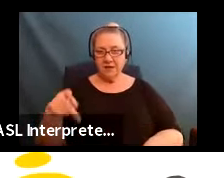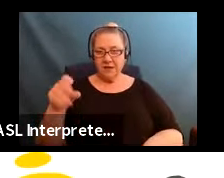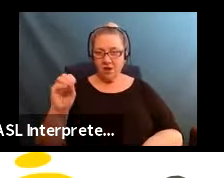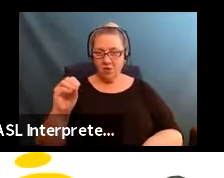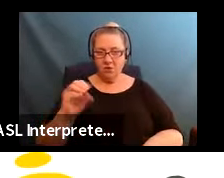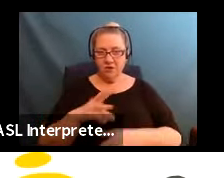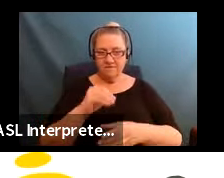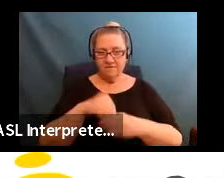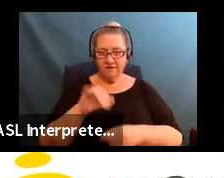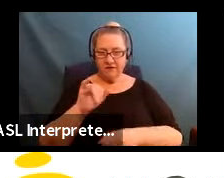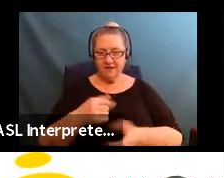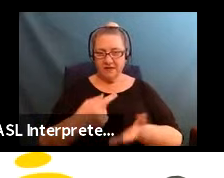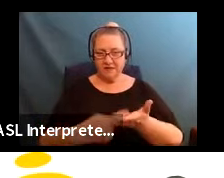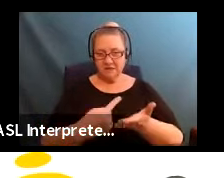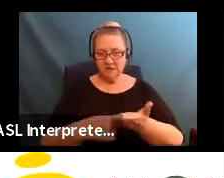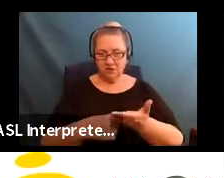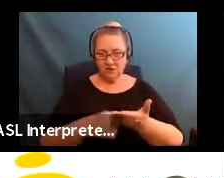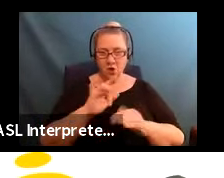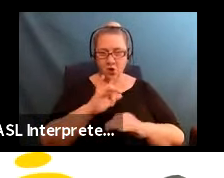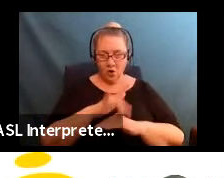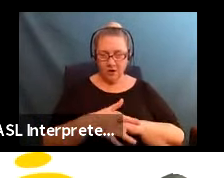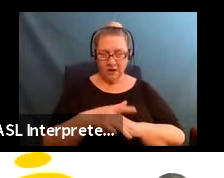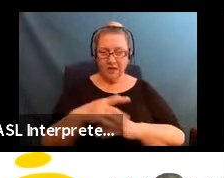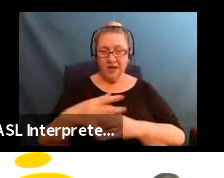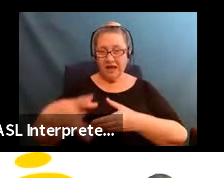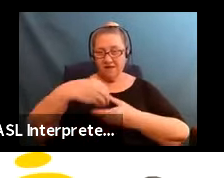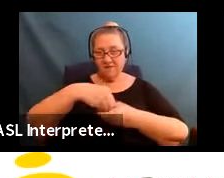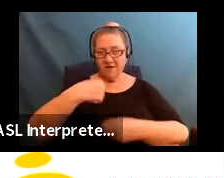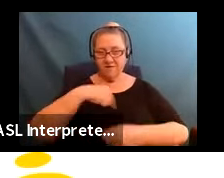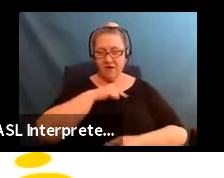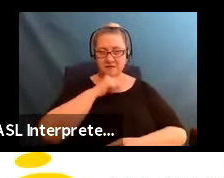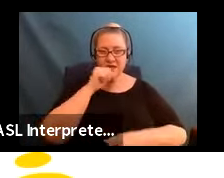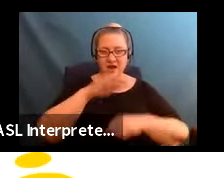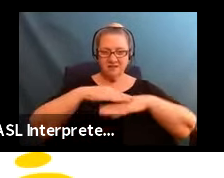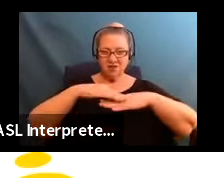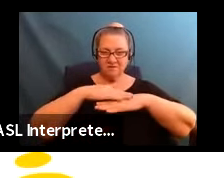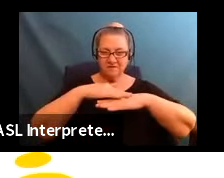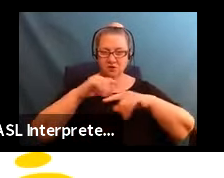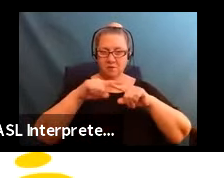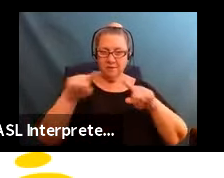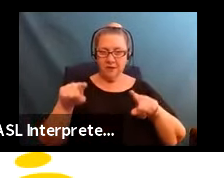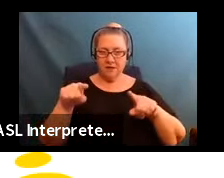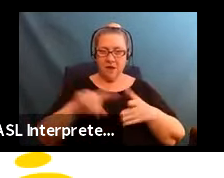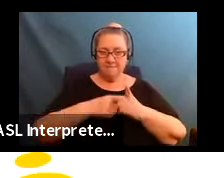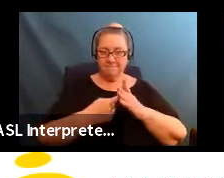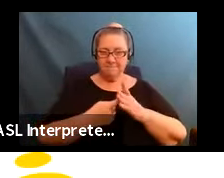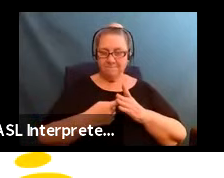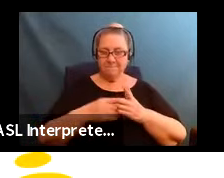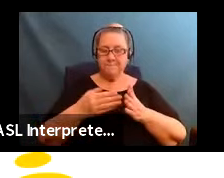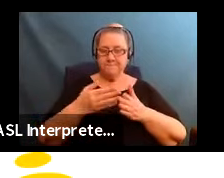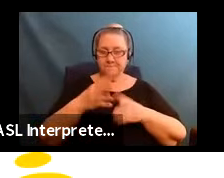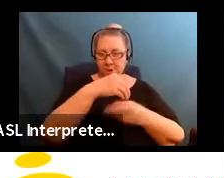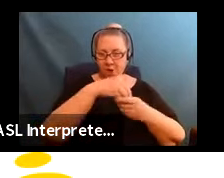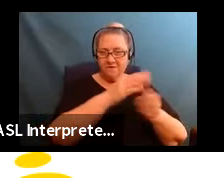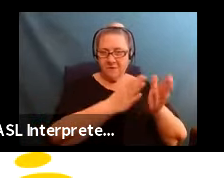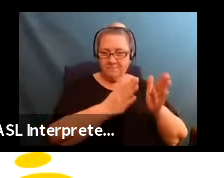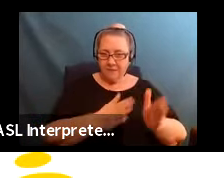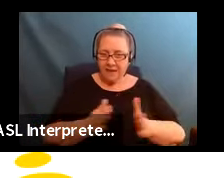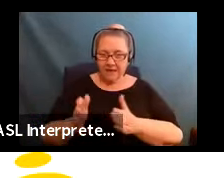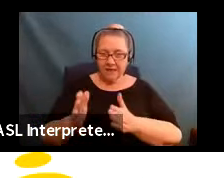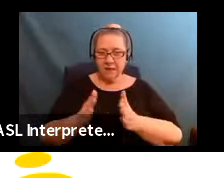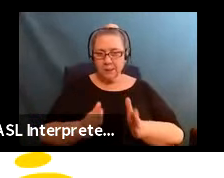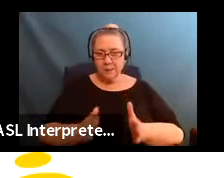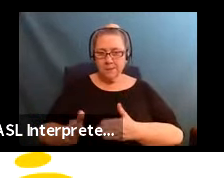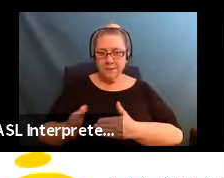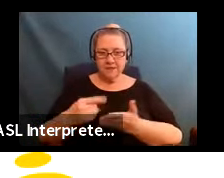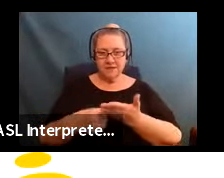you engage us and not in a superficial way, but certainly as part of the planning and the discussion. They say that